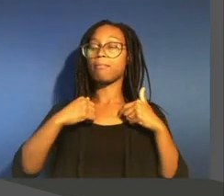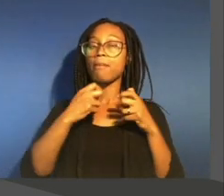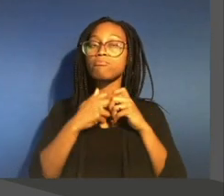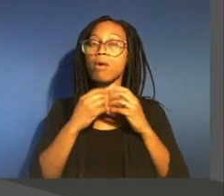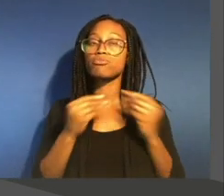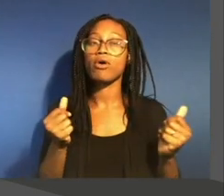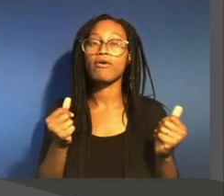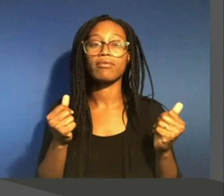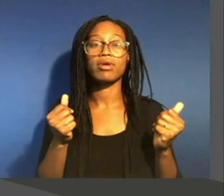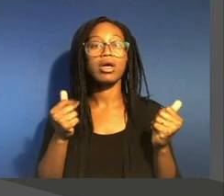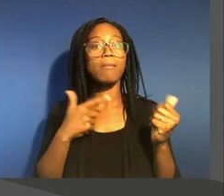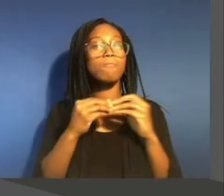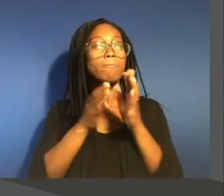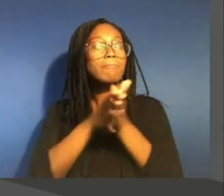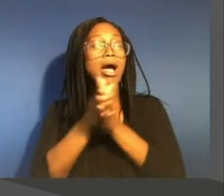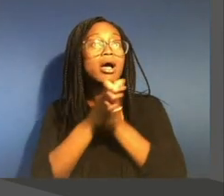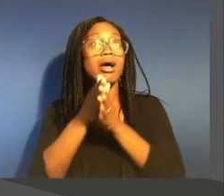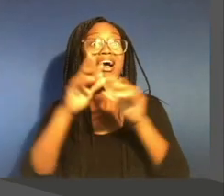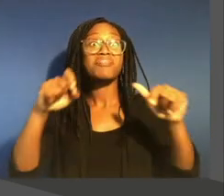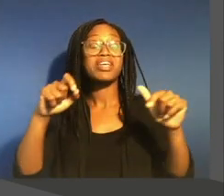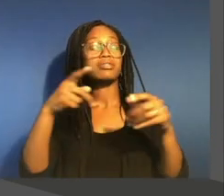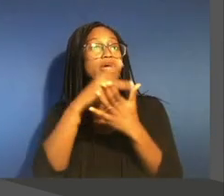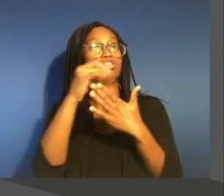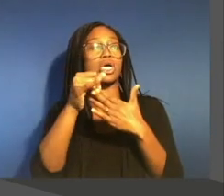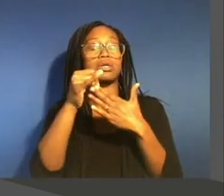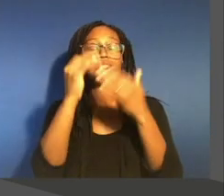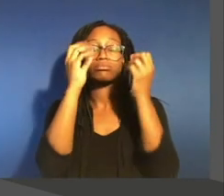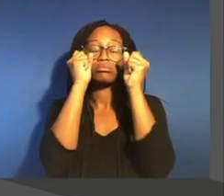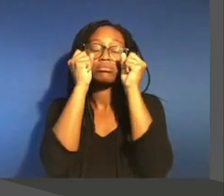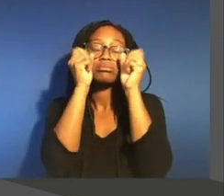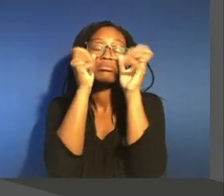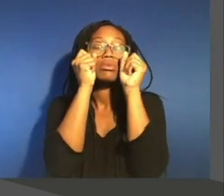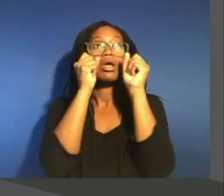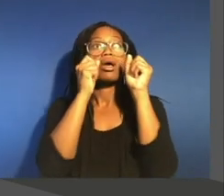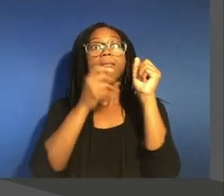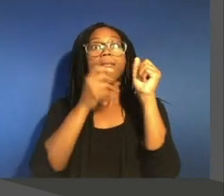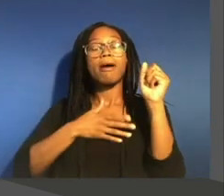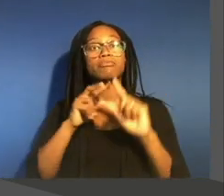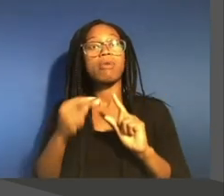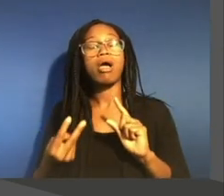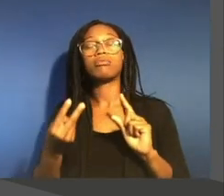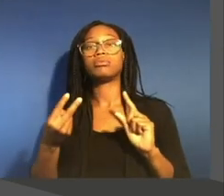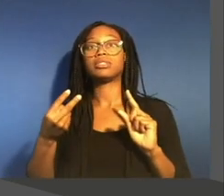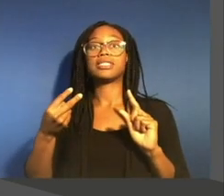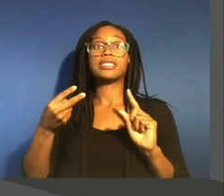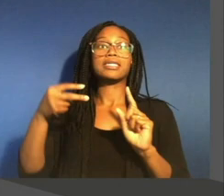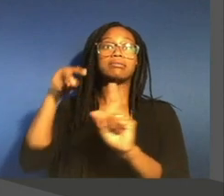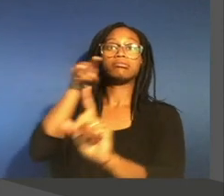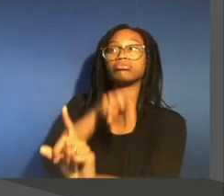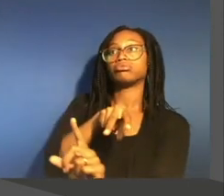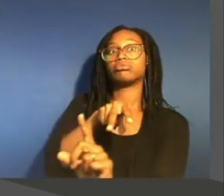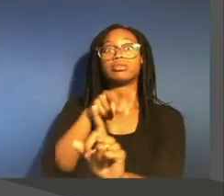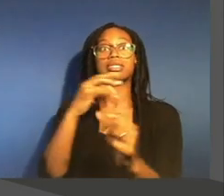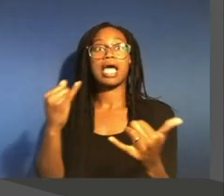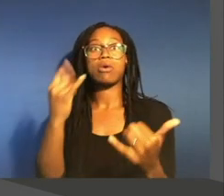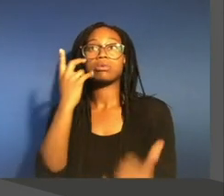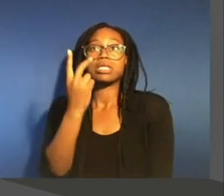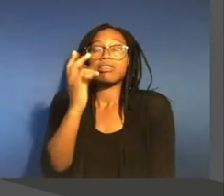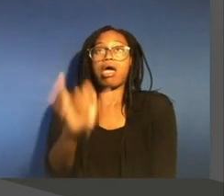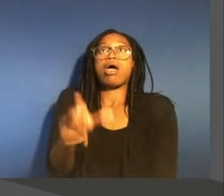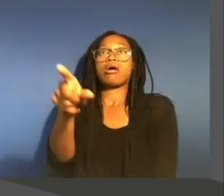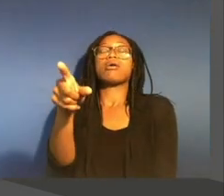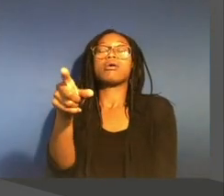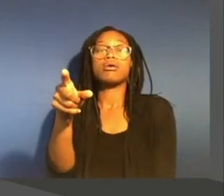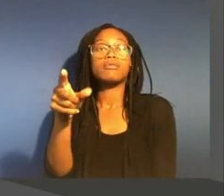that opened my eyes to that and opened my perspective to that so much. As a technical lead for this